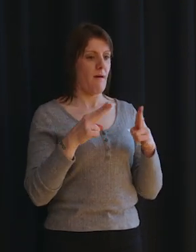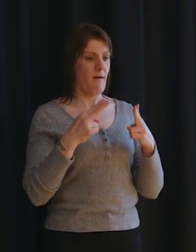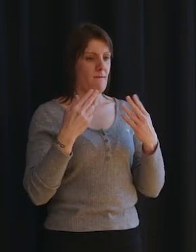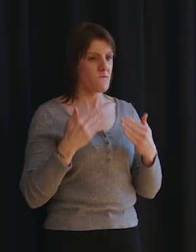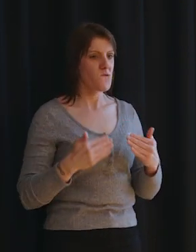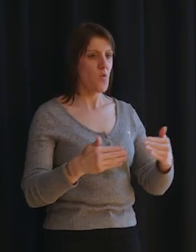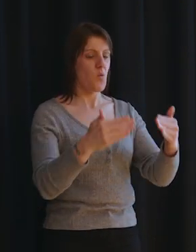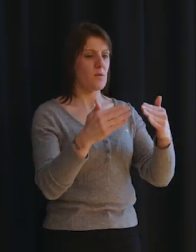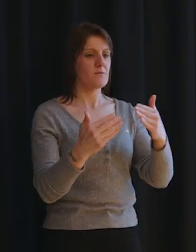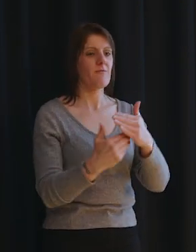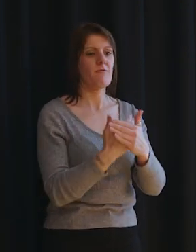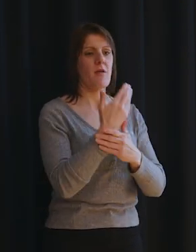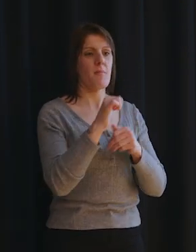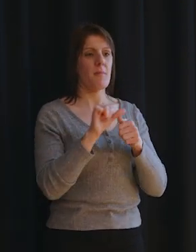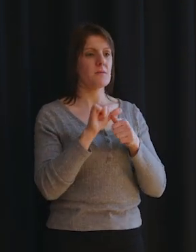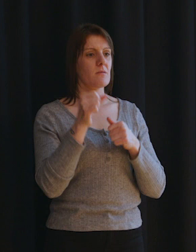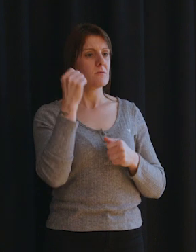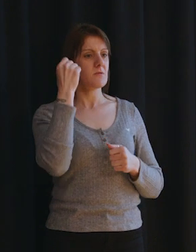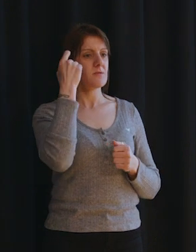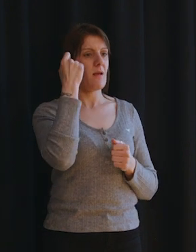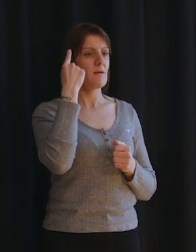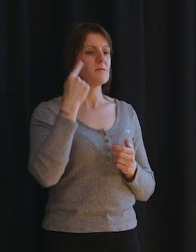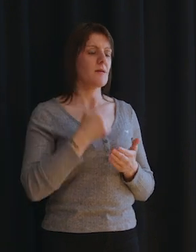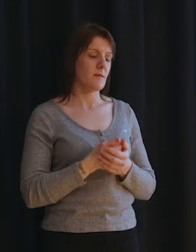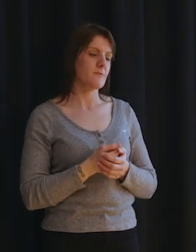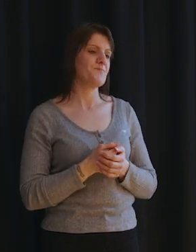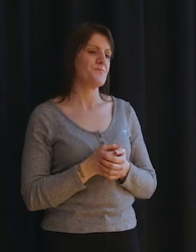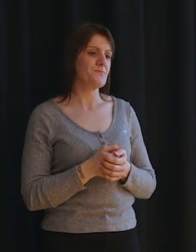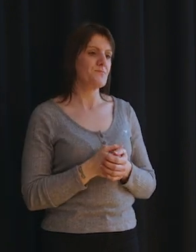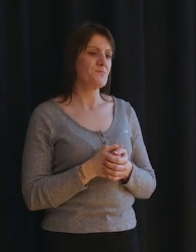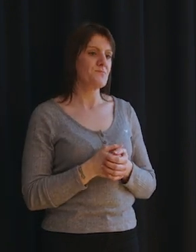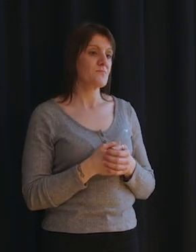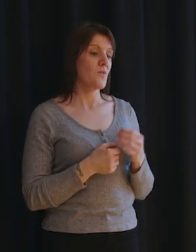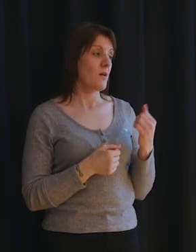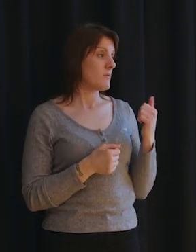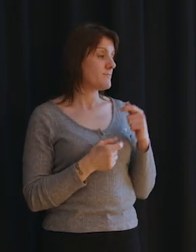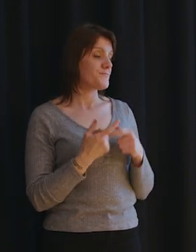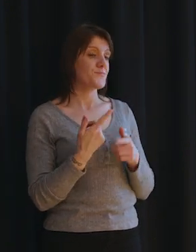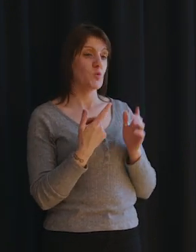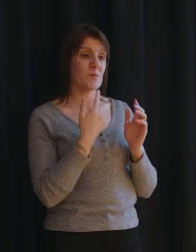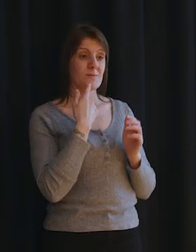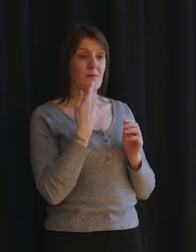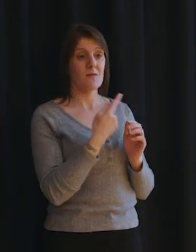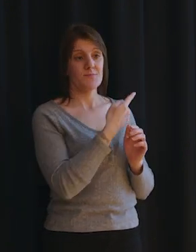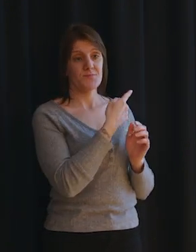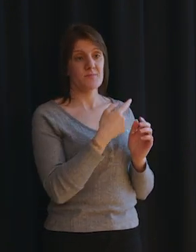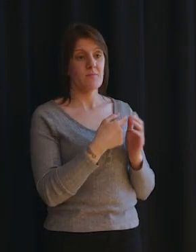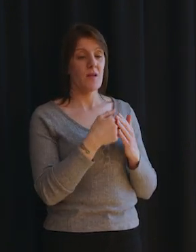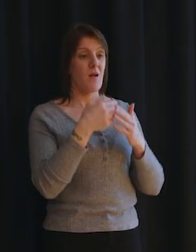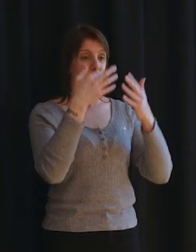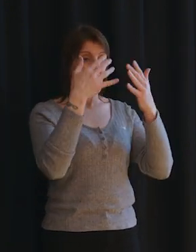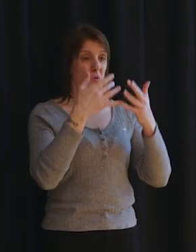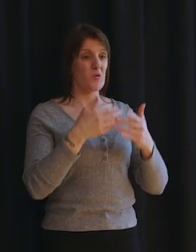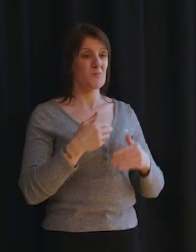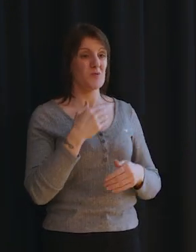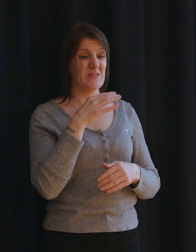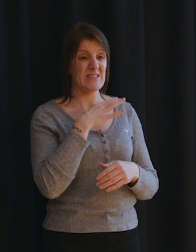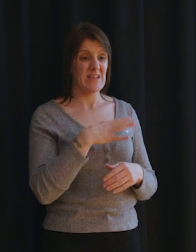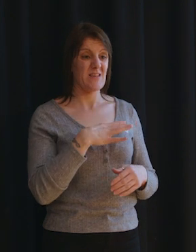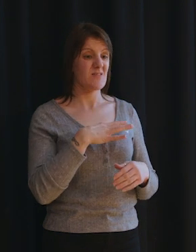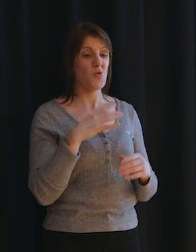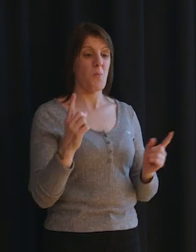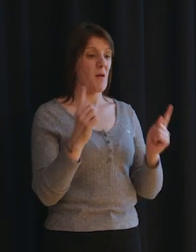better understanding as well. And like it says there, so multiple needs are often not met by one service.